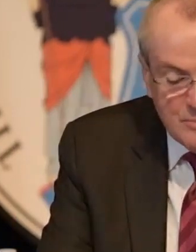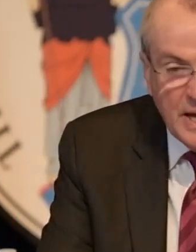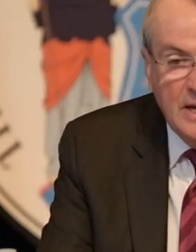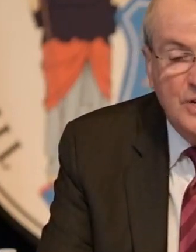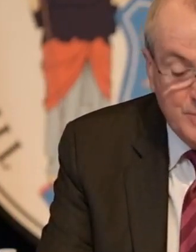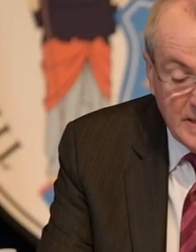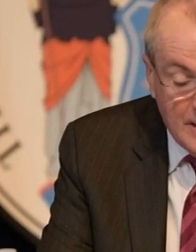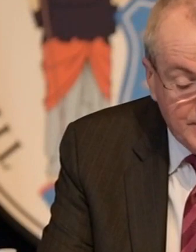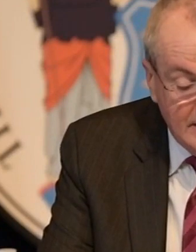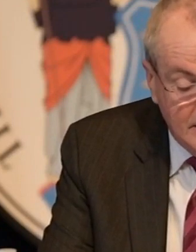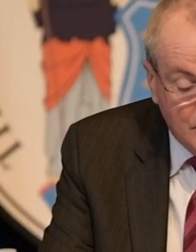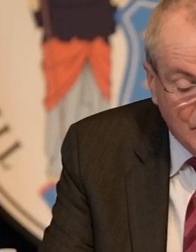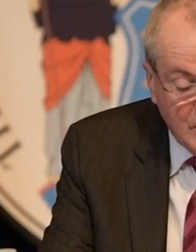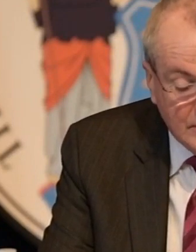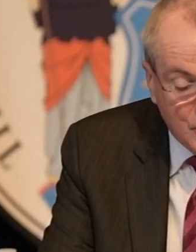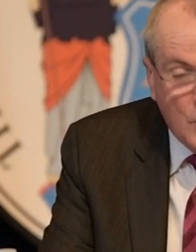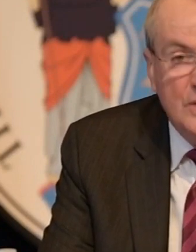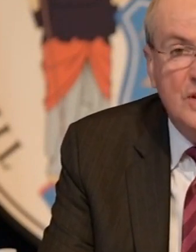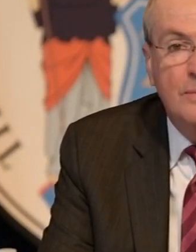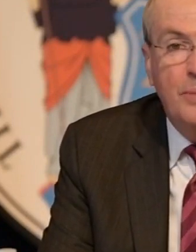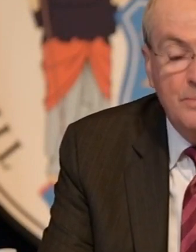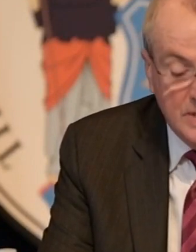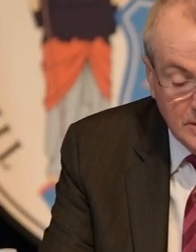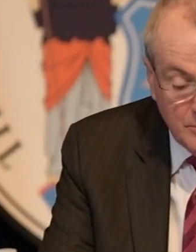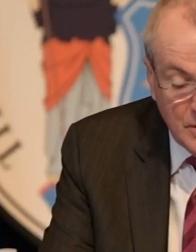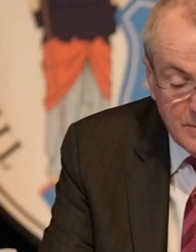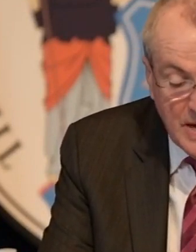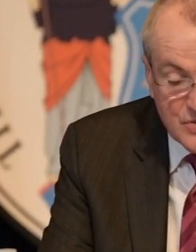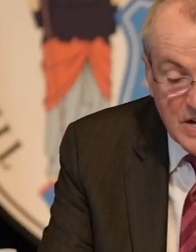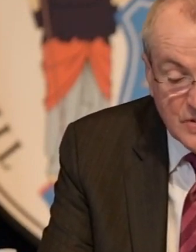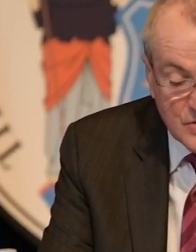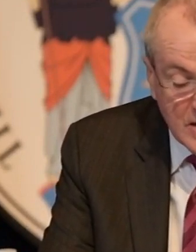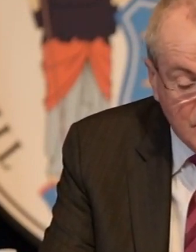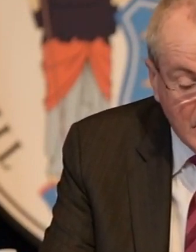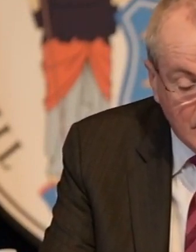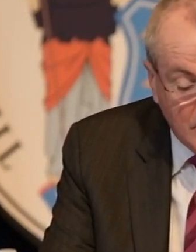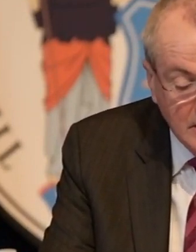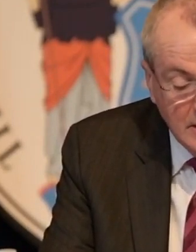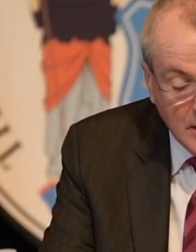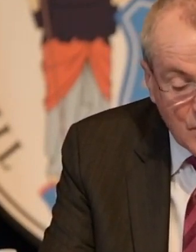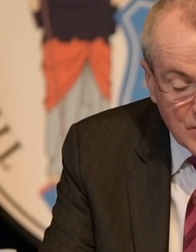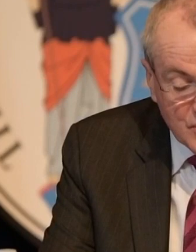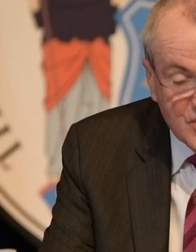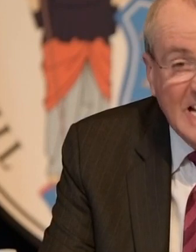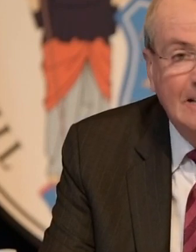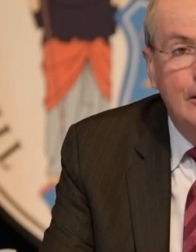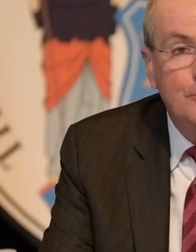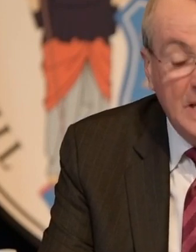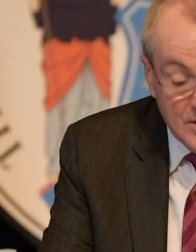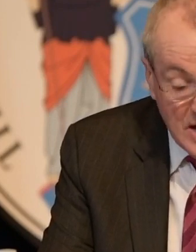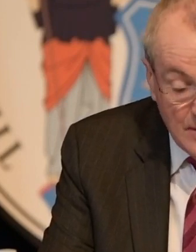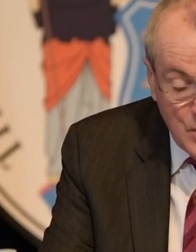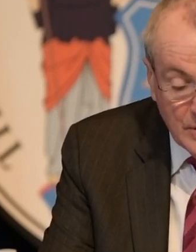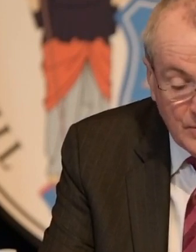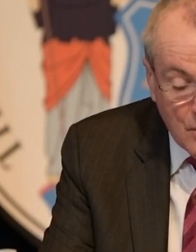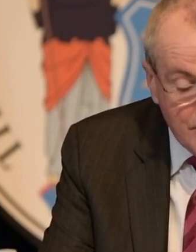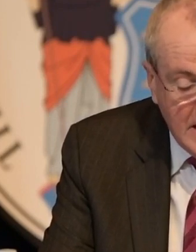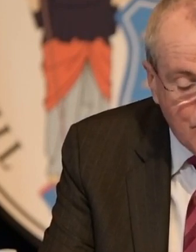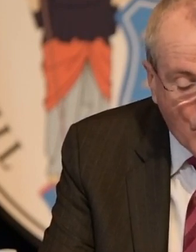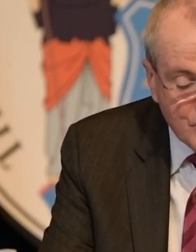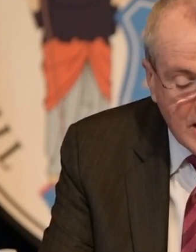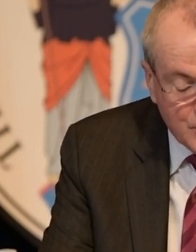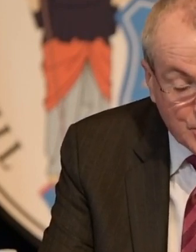covid19.nj.gov/testing page has been updated to reflect the 27 public and community-based testing sites available across the state. And as I have noted, there